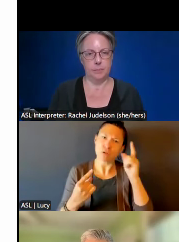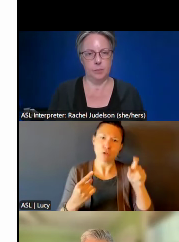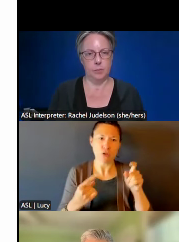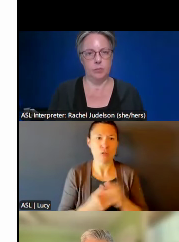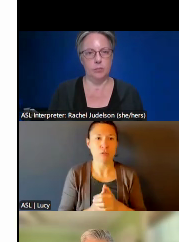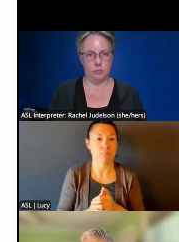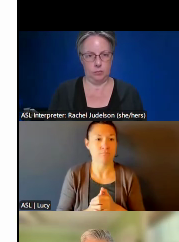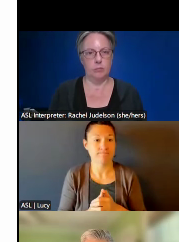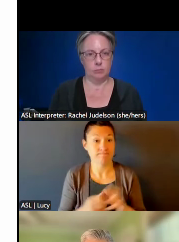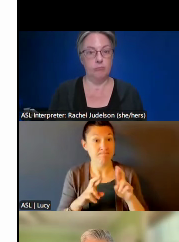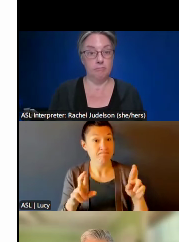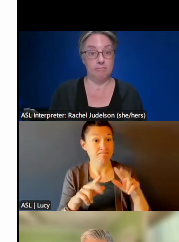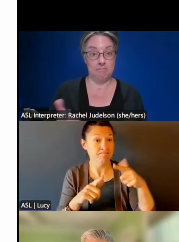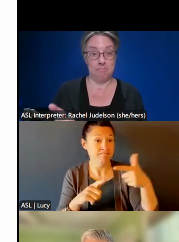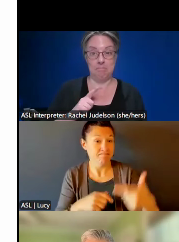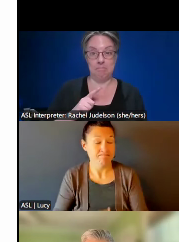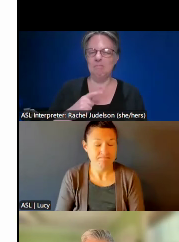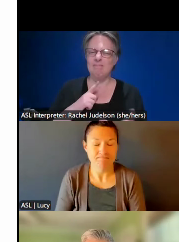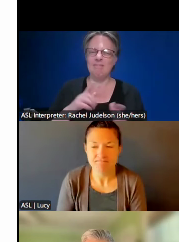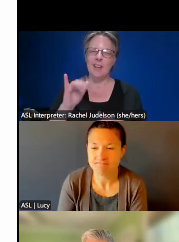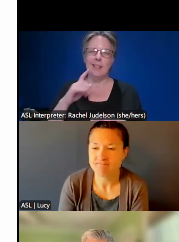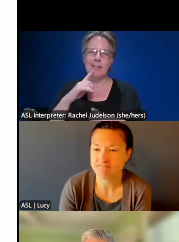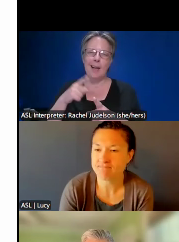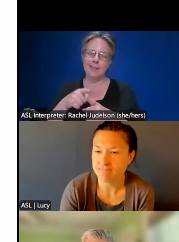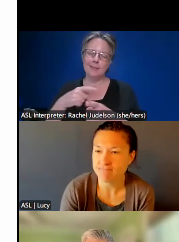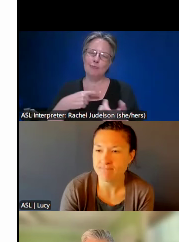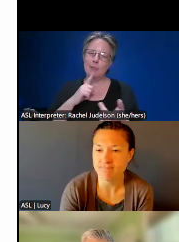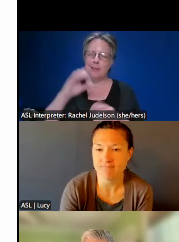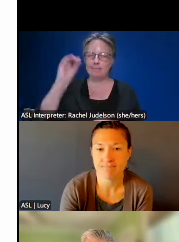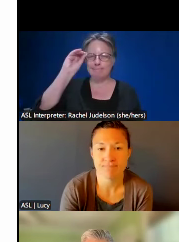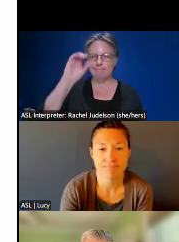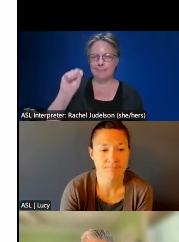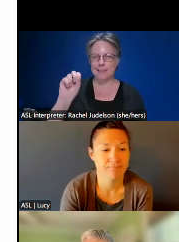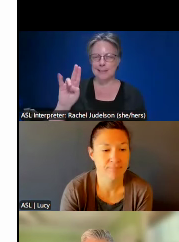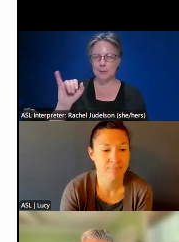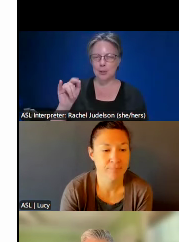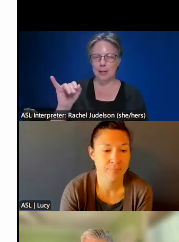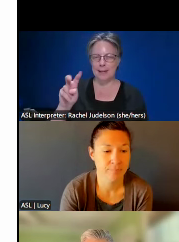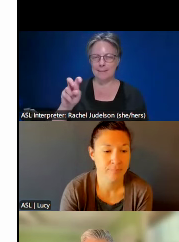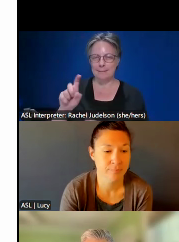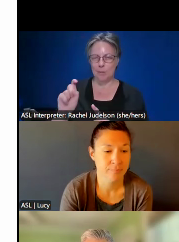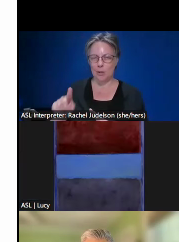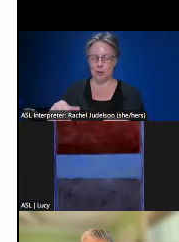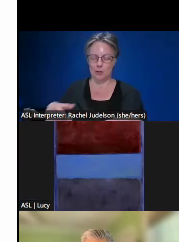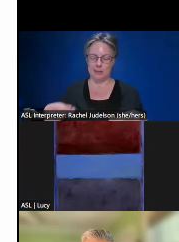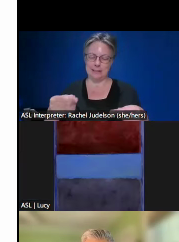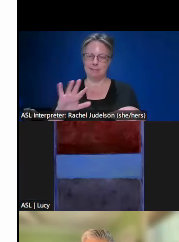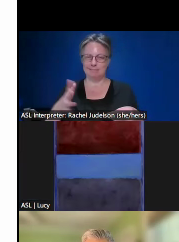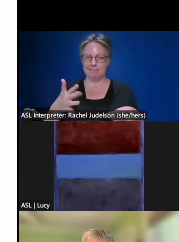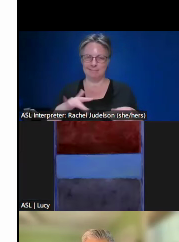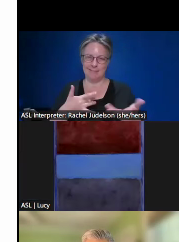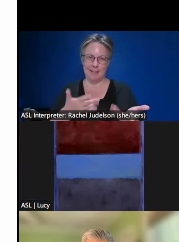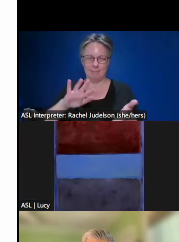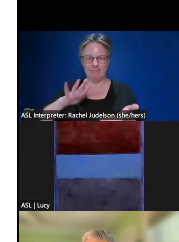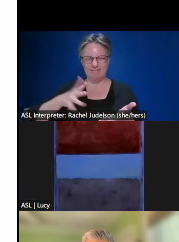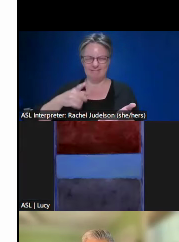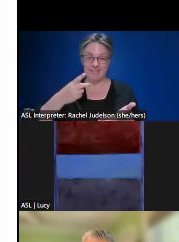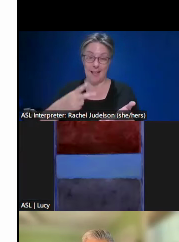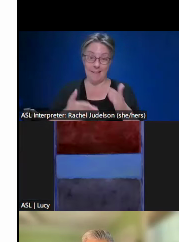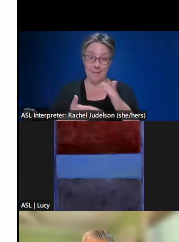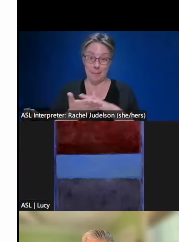a fair chance. So that sort of is a subjective question. If something looks like it's sort of half-baked, then you score it